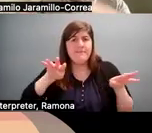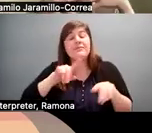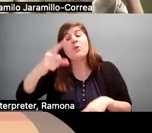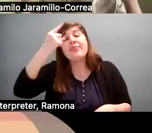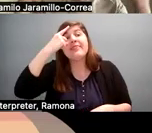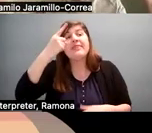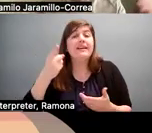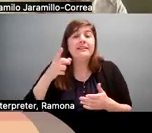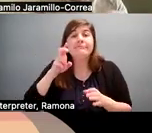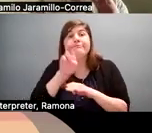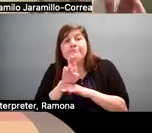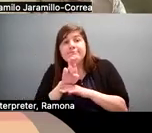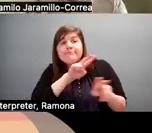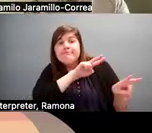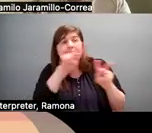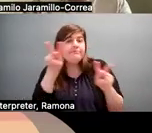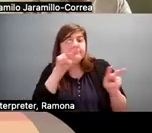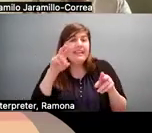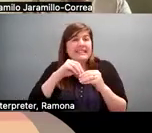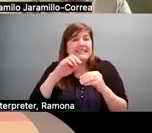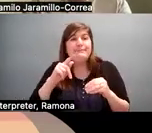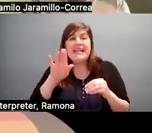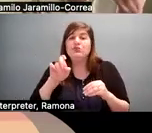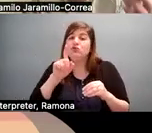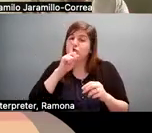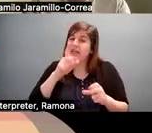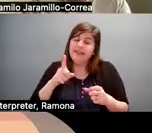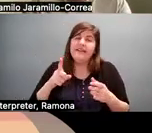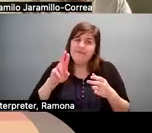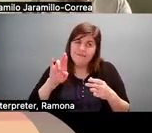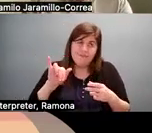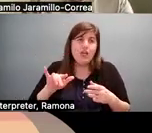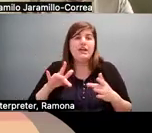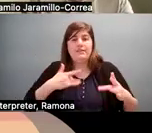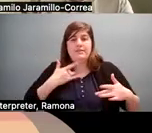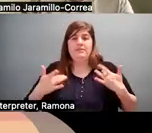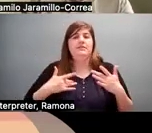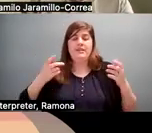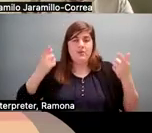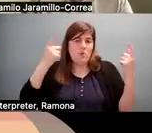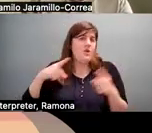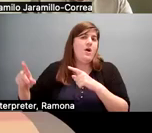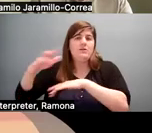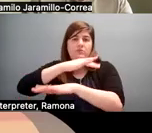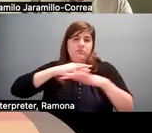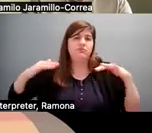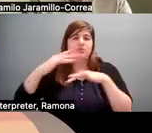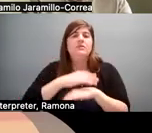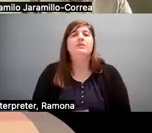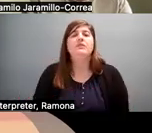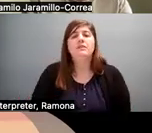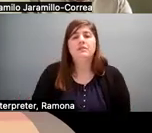place, but actually you're just getting bombarded with energy from the sun and plasma from the sun. And one